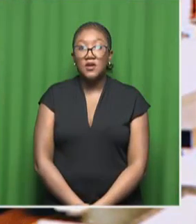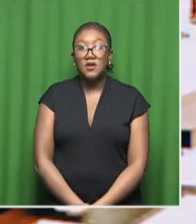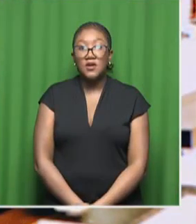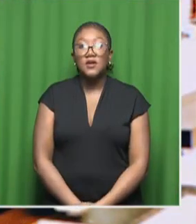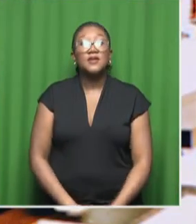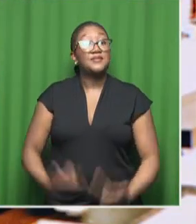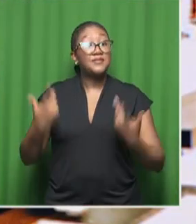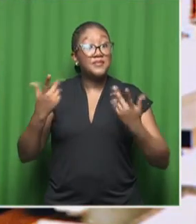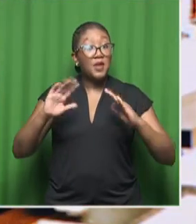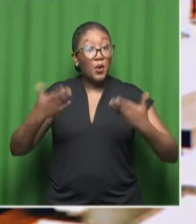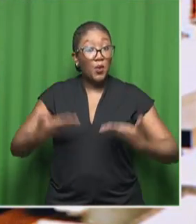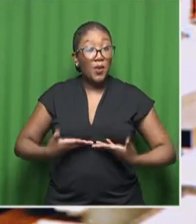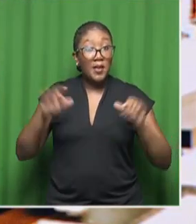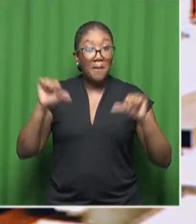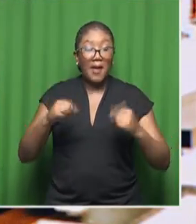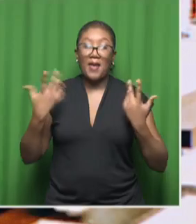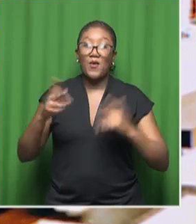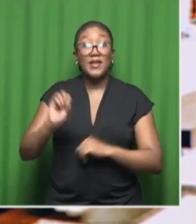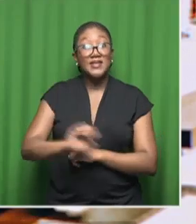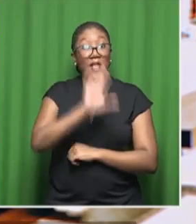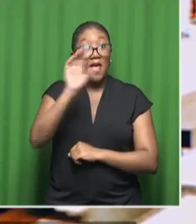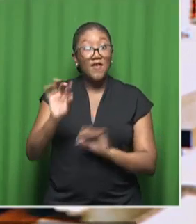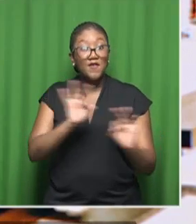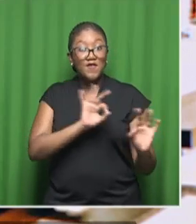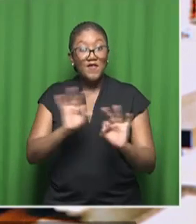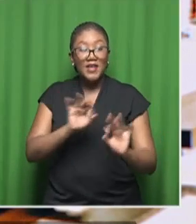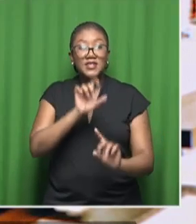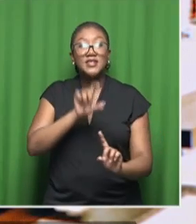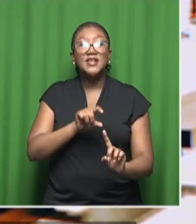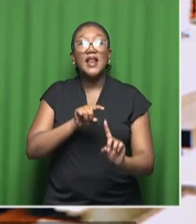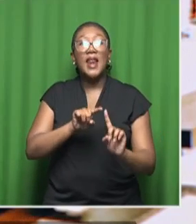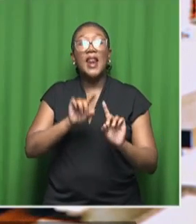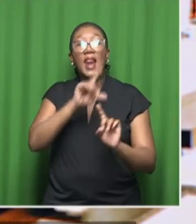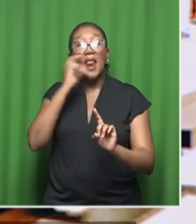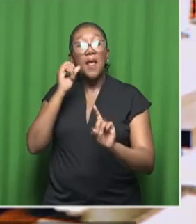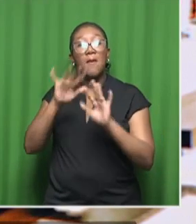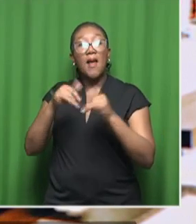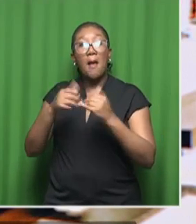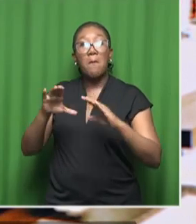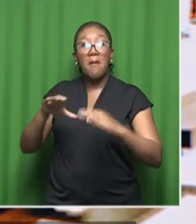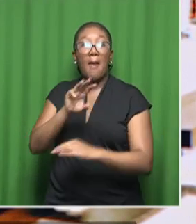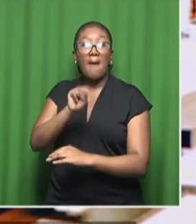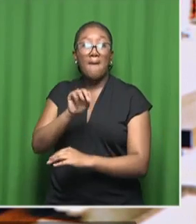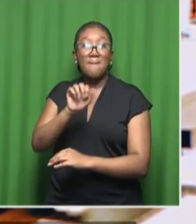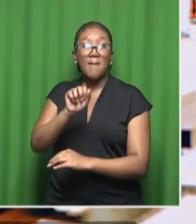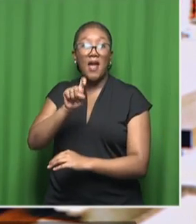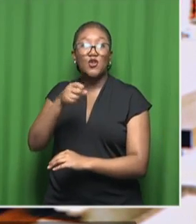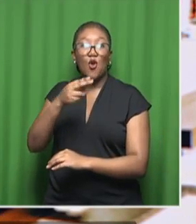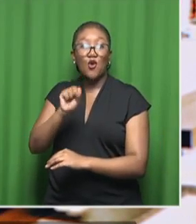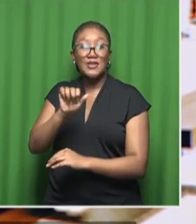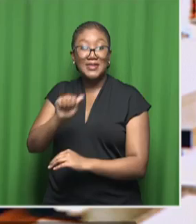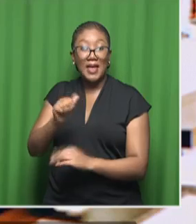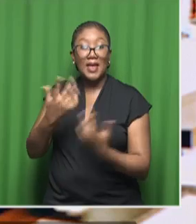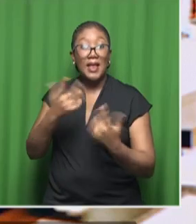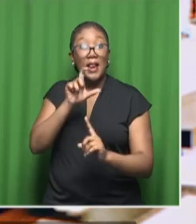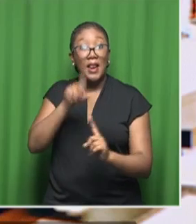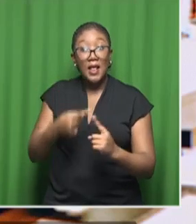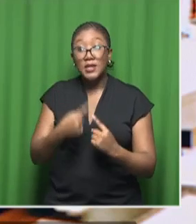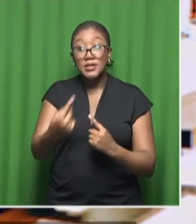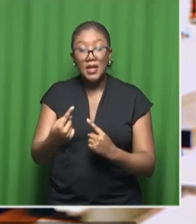Welcome back, everybody. Now, South African fashion and lifestyle brand MaXhosa Africa will be hosting a unique walkabout experience at their Johannesburg